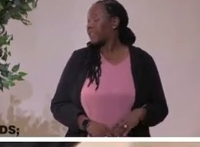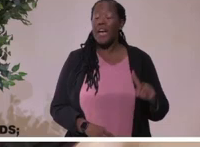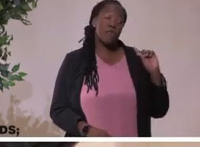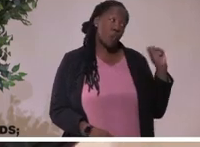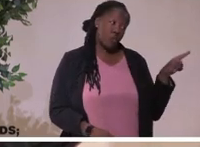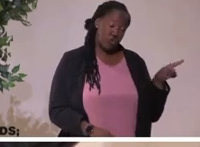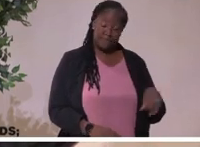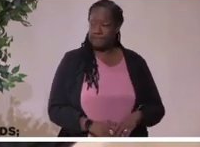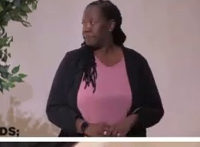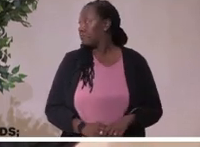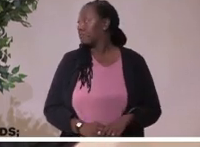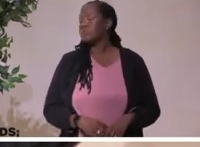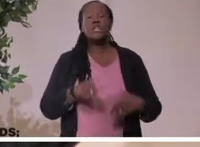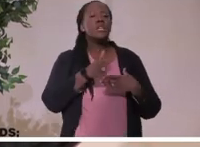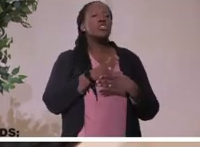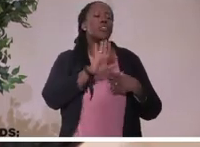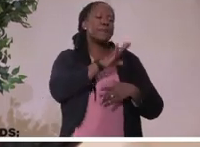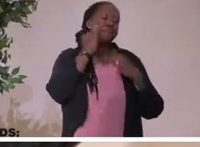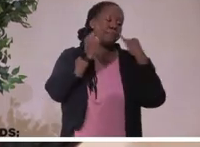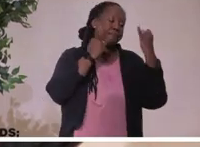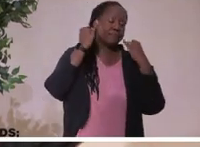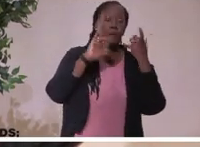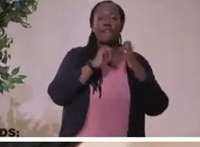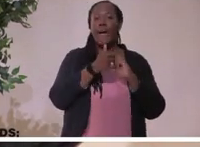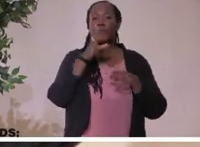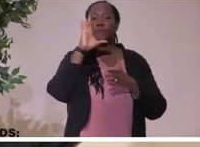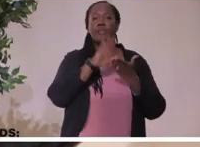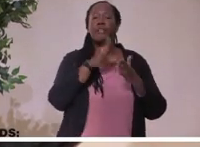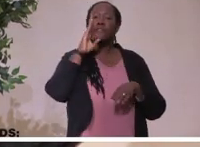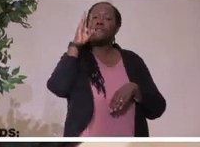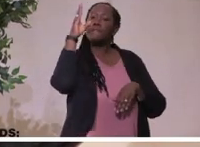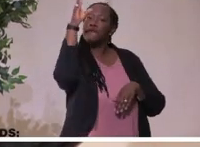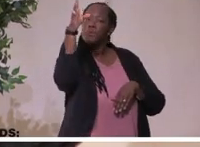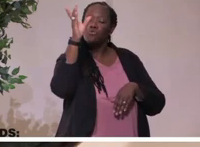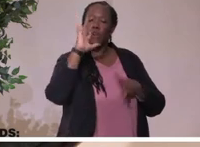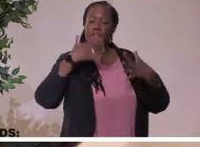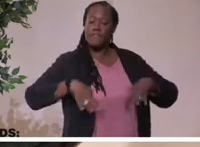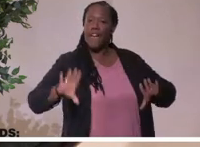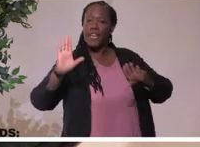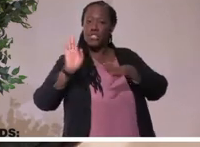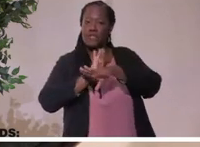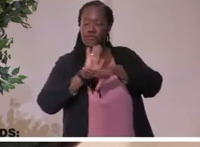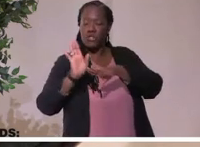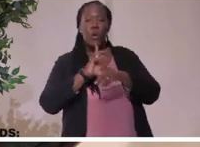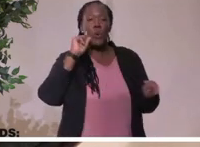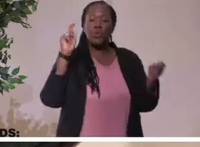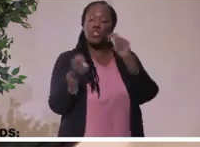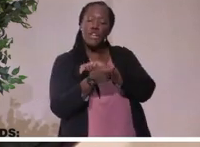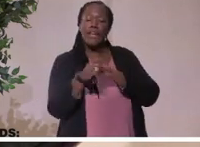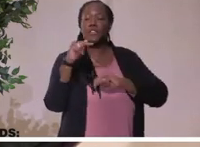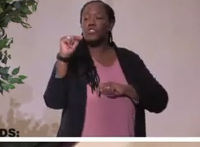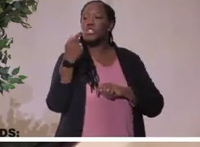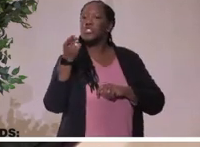question. Share some ideas on how you believe the future of the fashion industry would change if gender and body mass